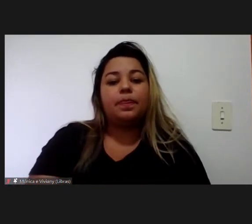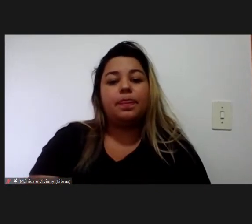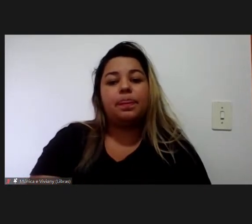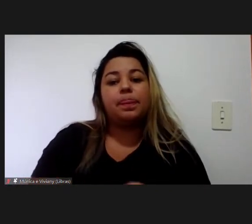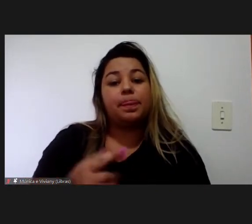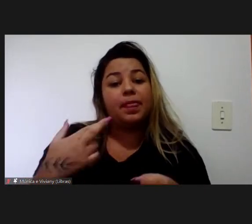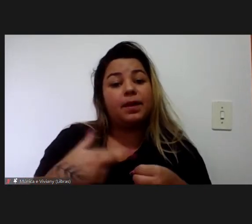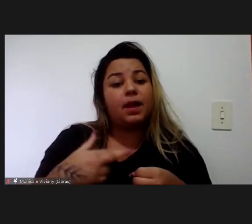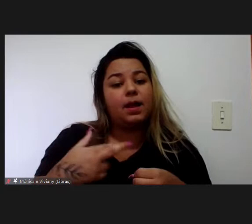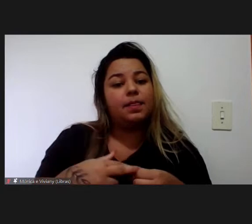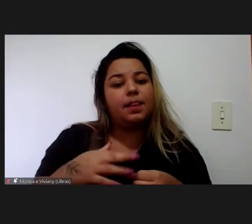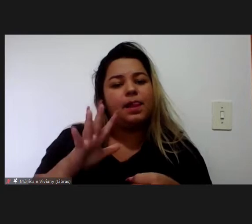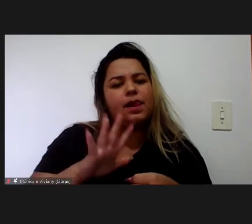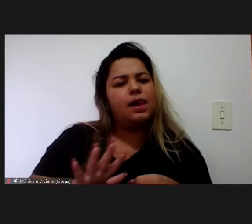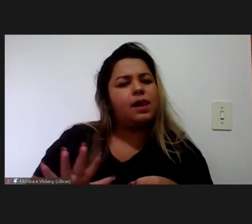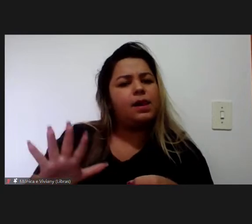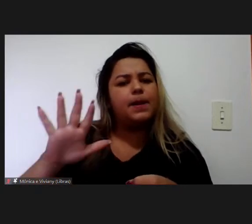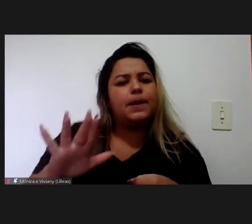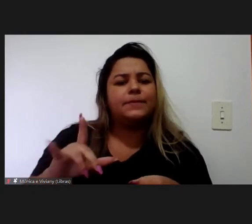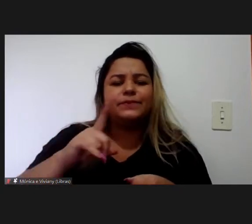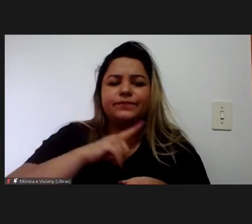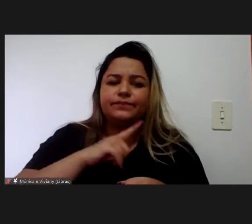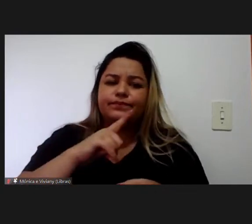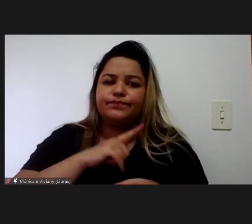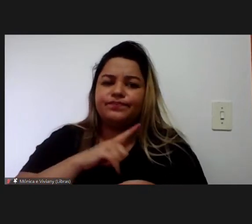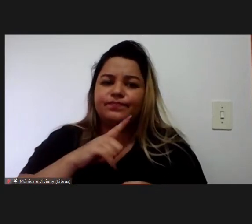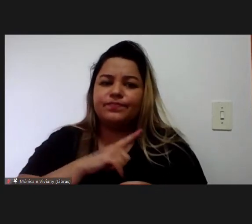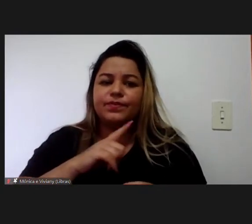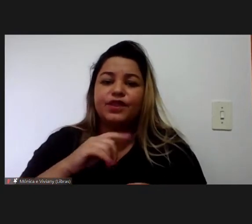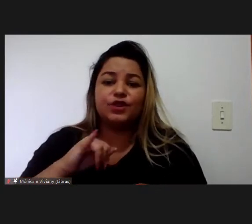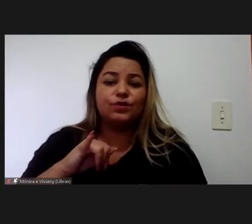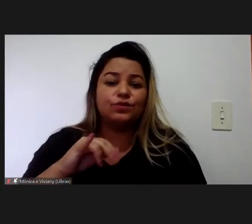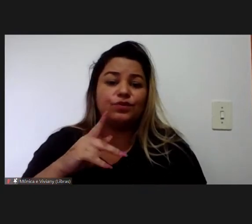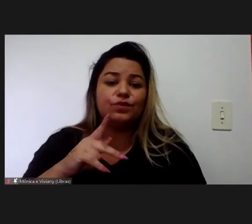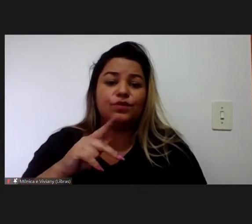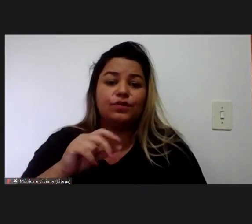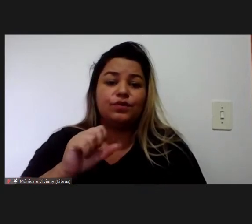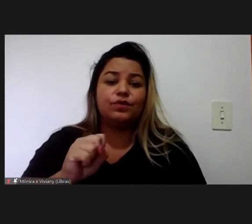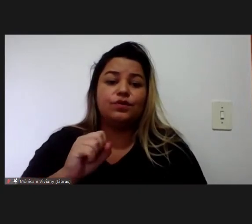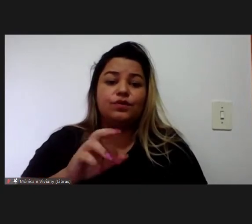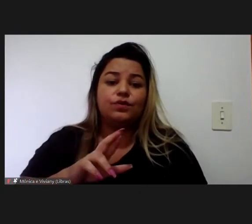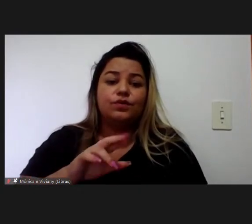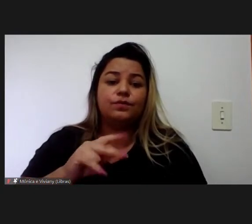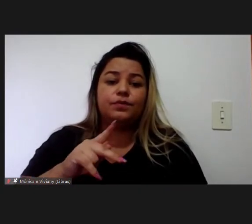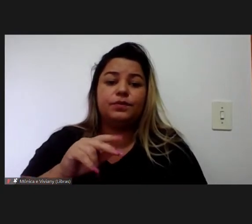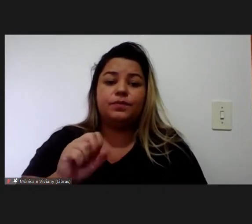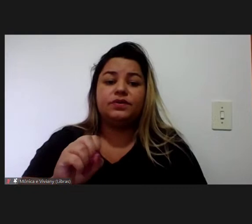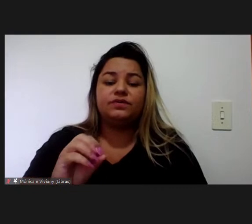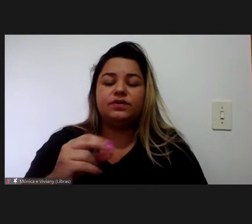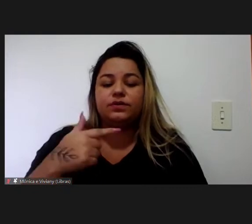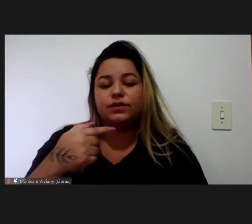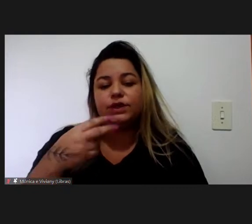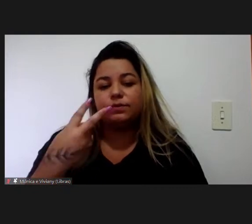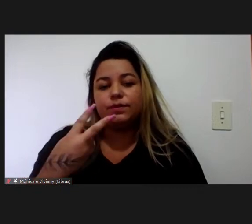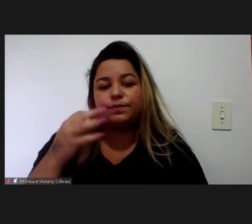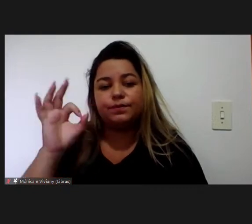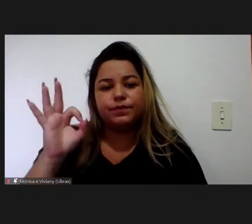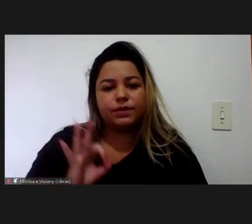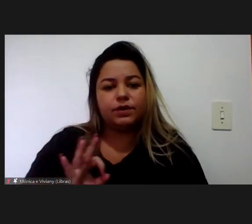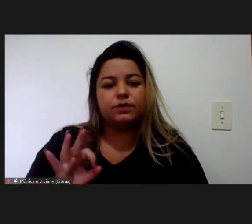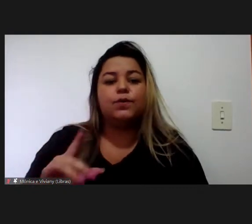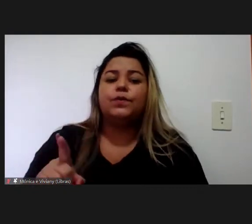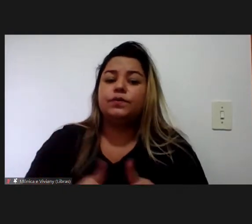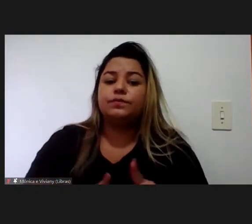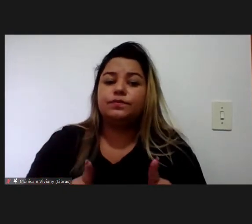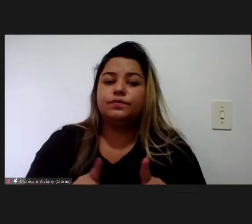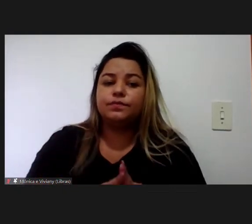in the world. The region of Americas has the greatest rates of overweight in the world.